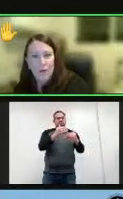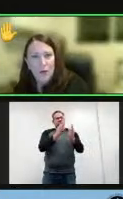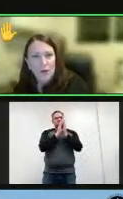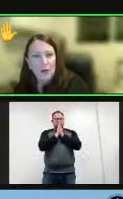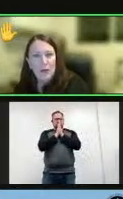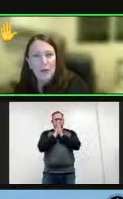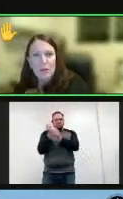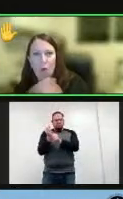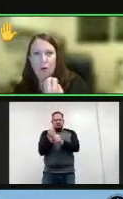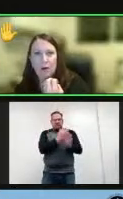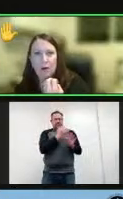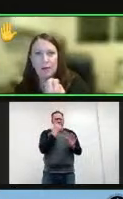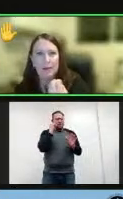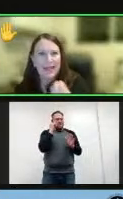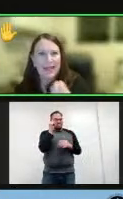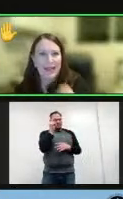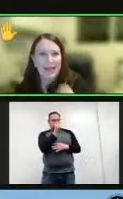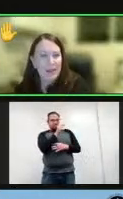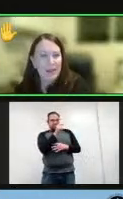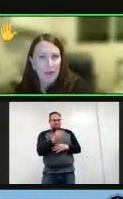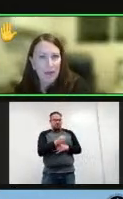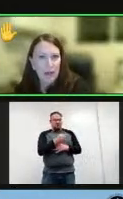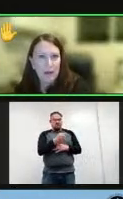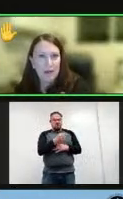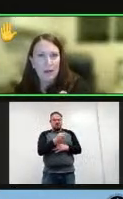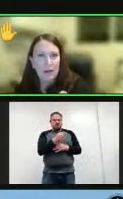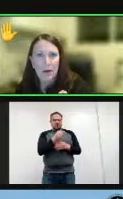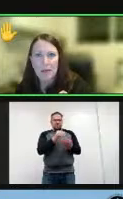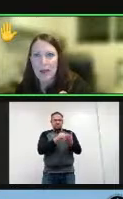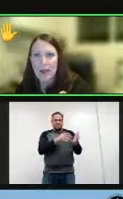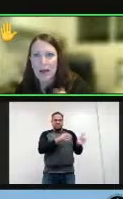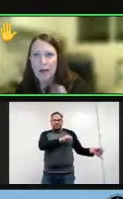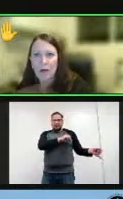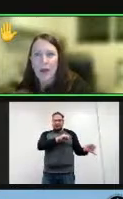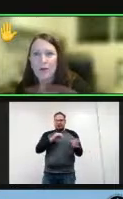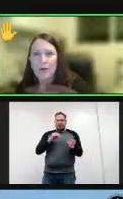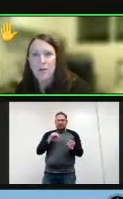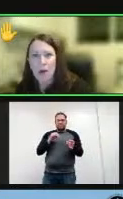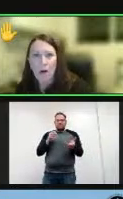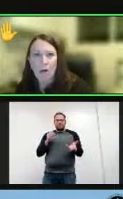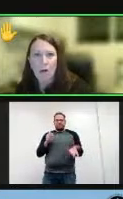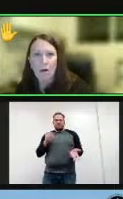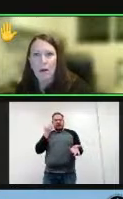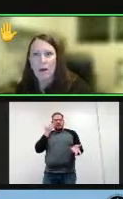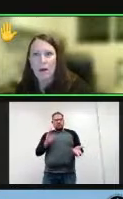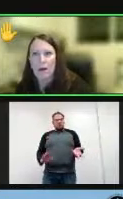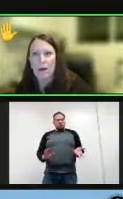for those students, or is it the exact same method? You know what I'm saying? I don't know.